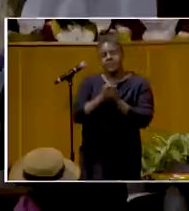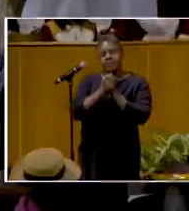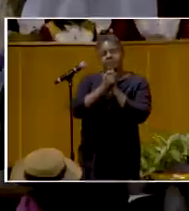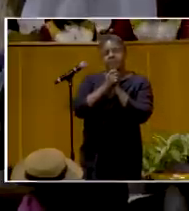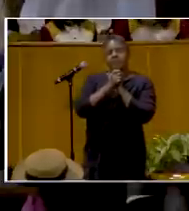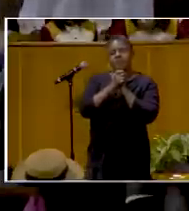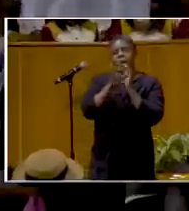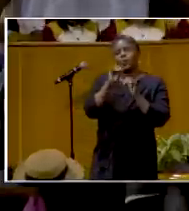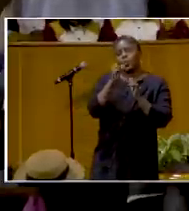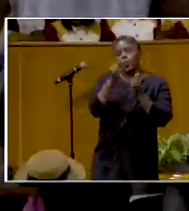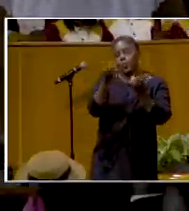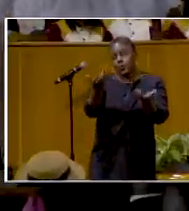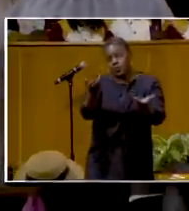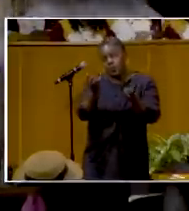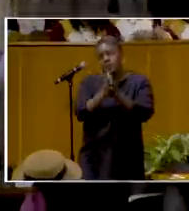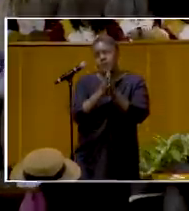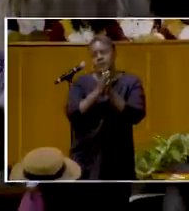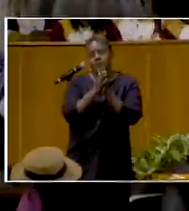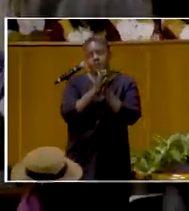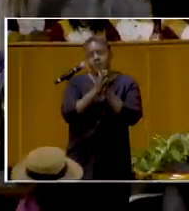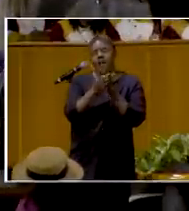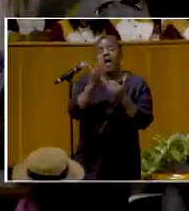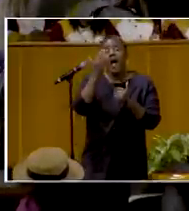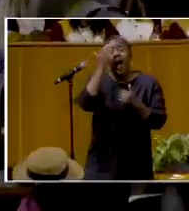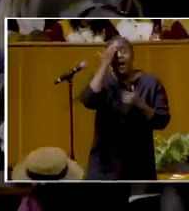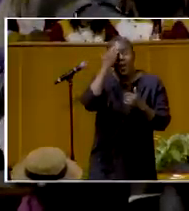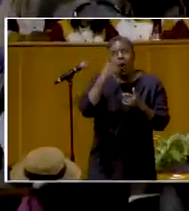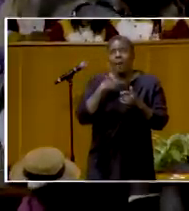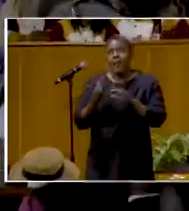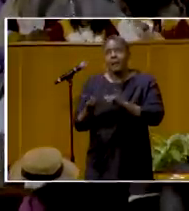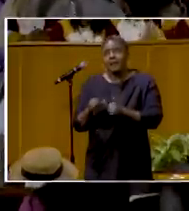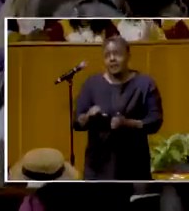So, I know I'm Baptist and